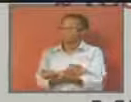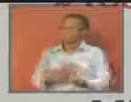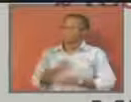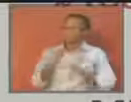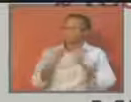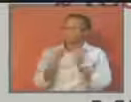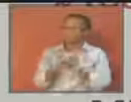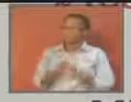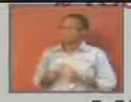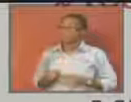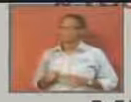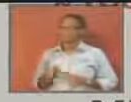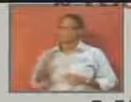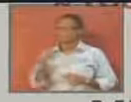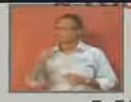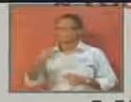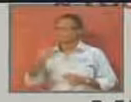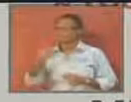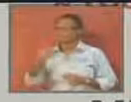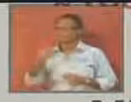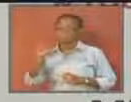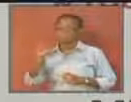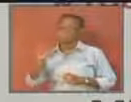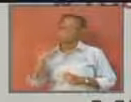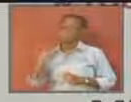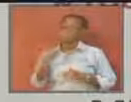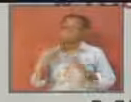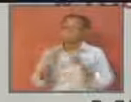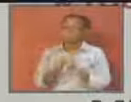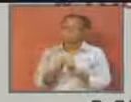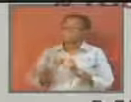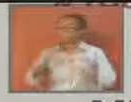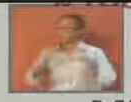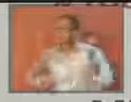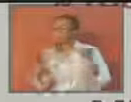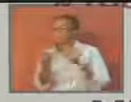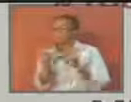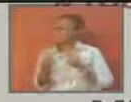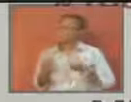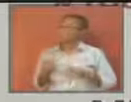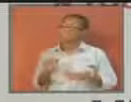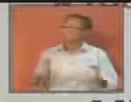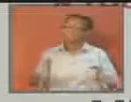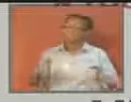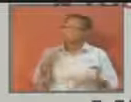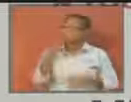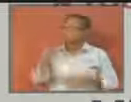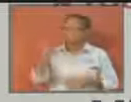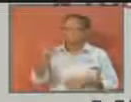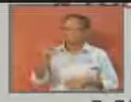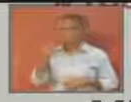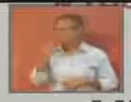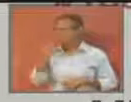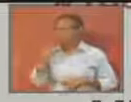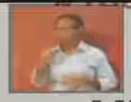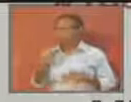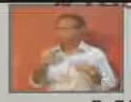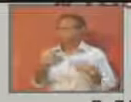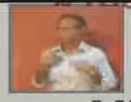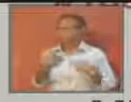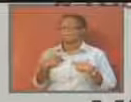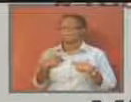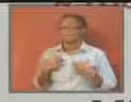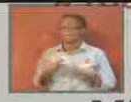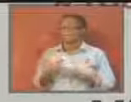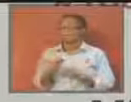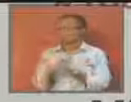other relatives of those children, to see if we can get a resolution to the issue. So we have had cases before, and we do the liaison as necessary